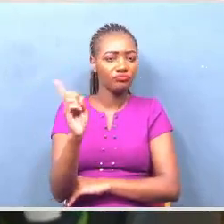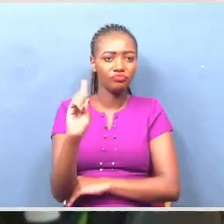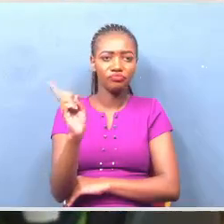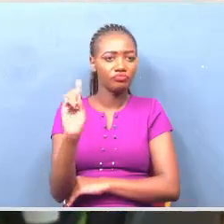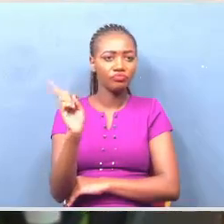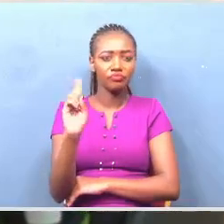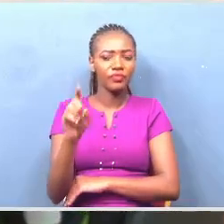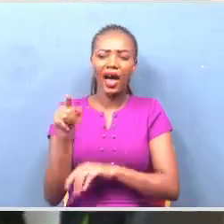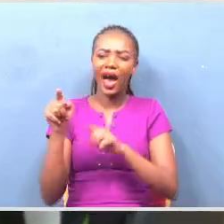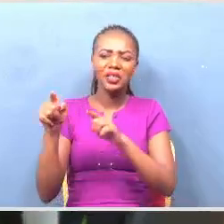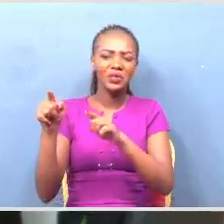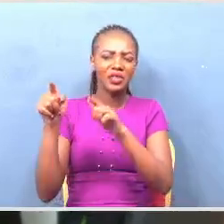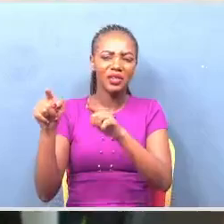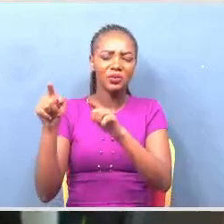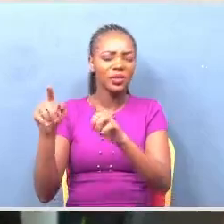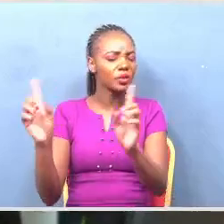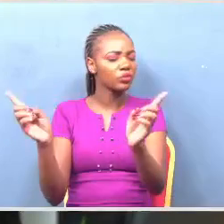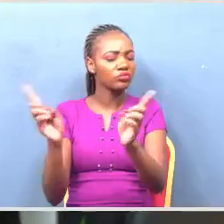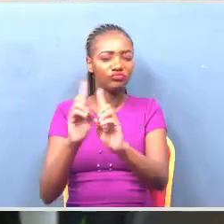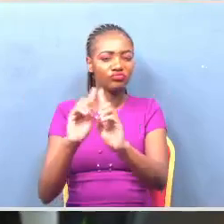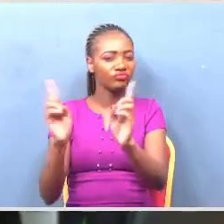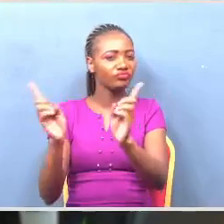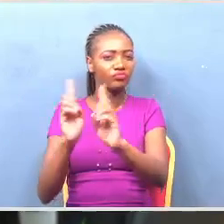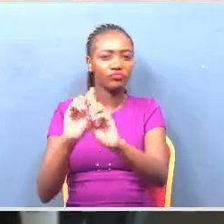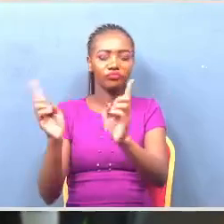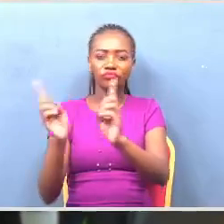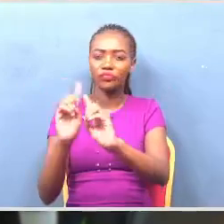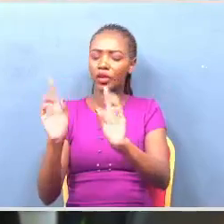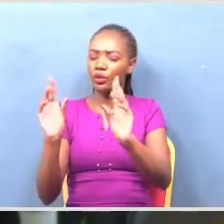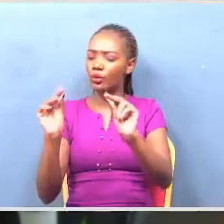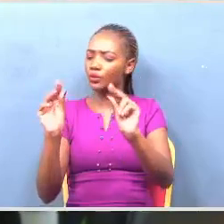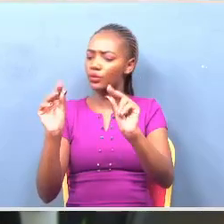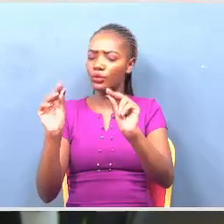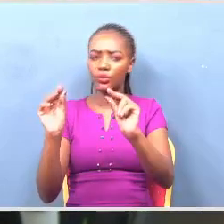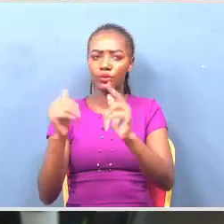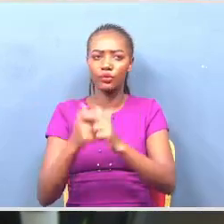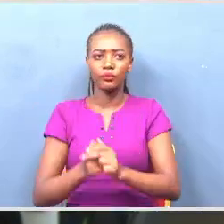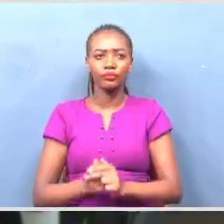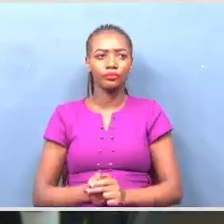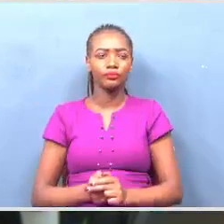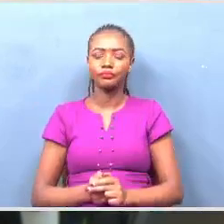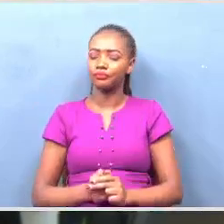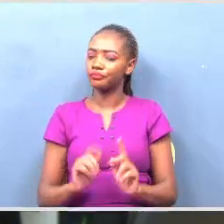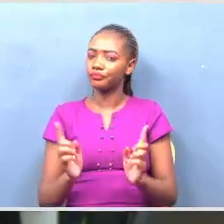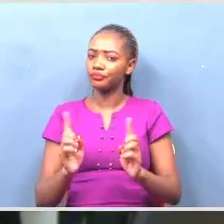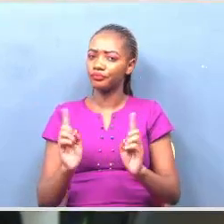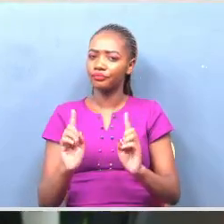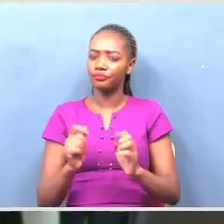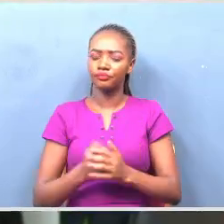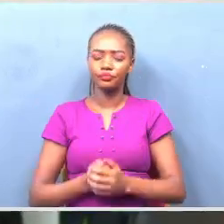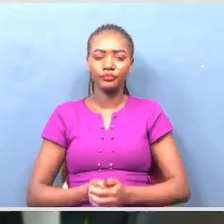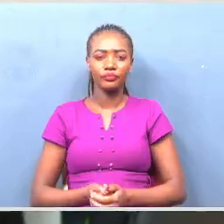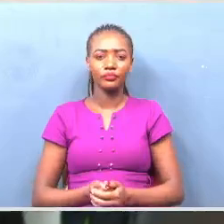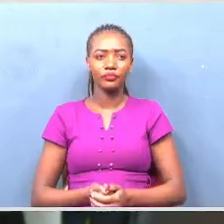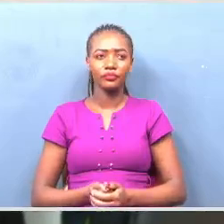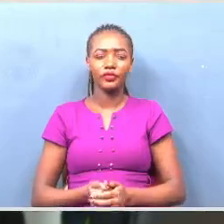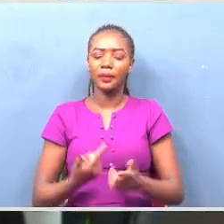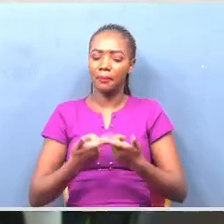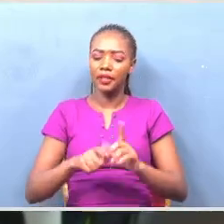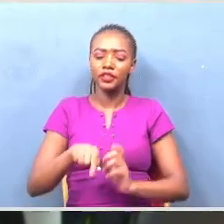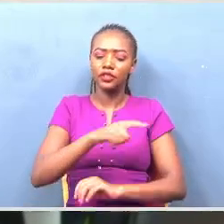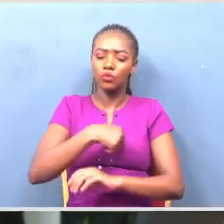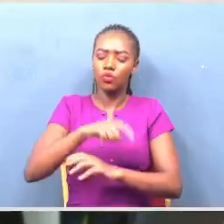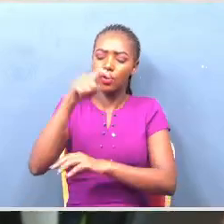to point fingers. We do not have the luxury to apportion blame. We must